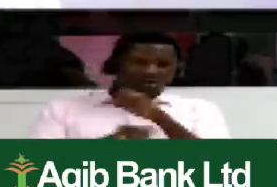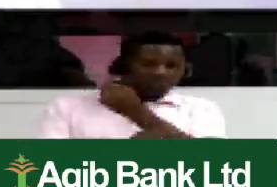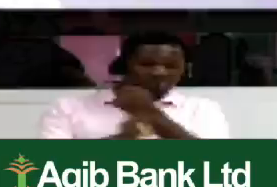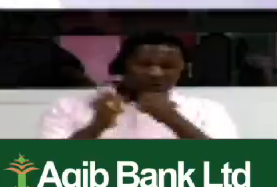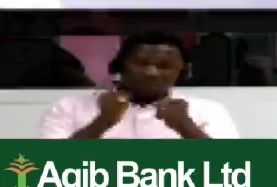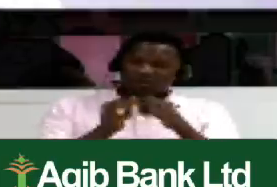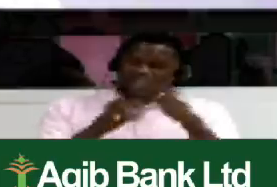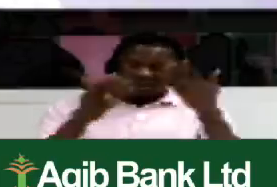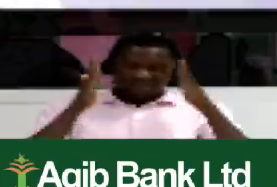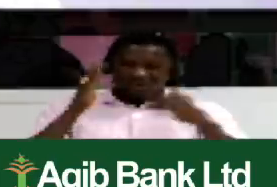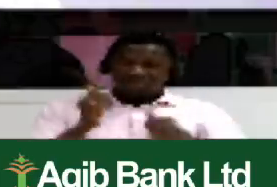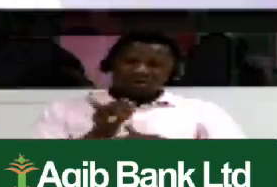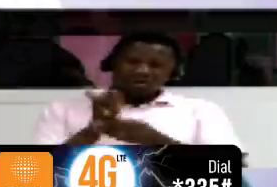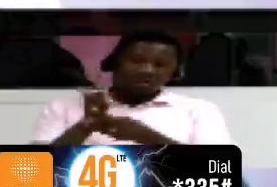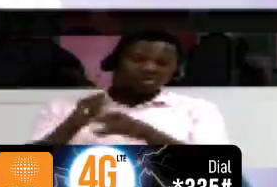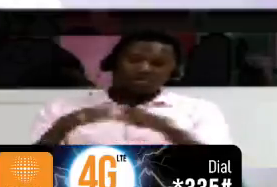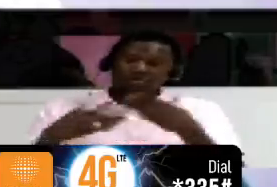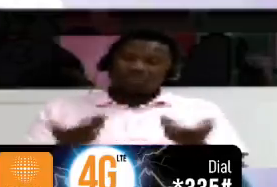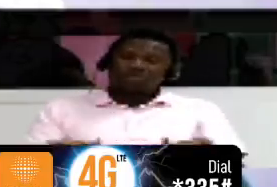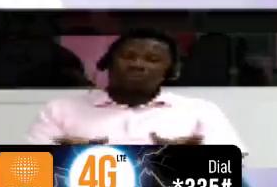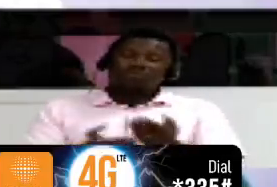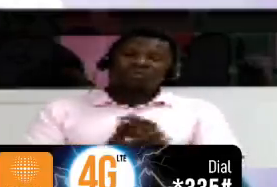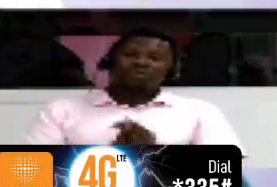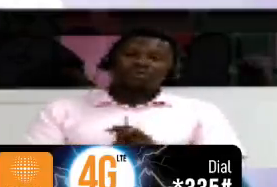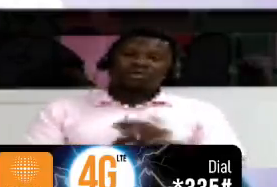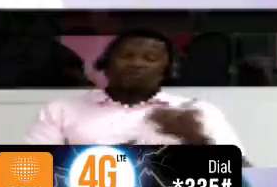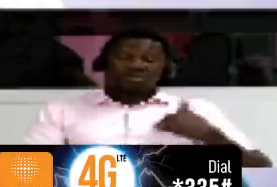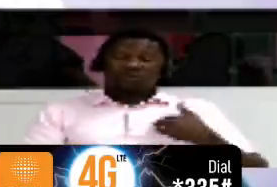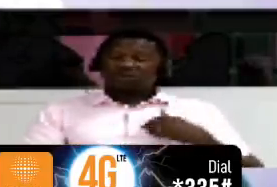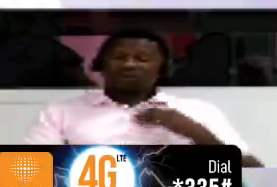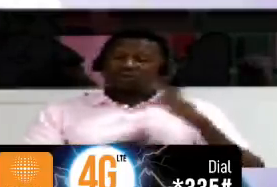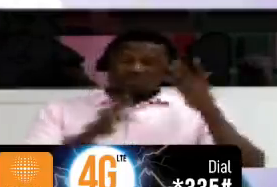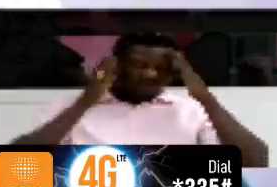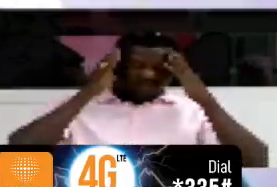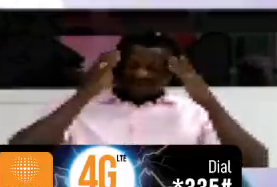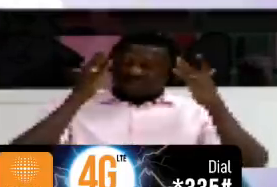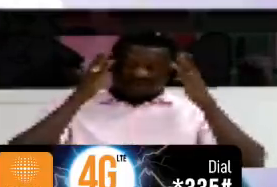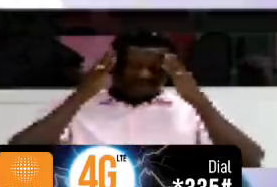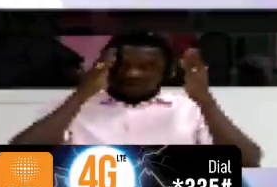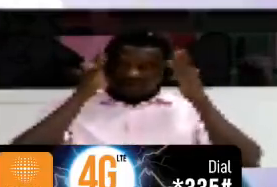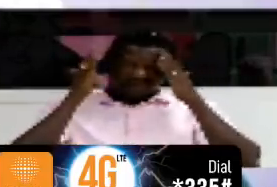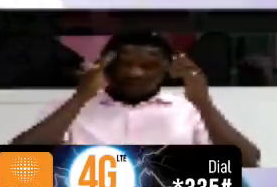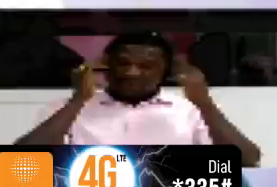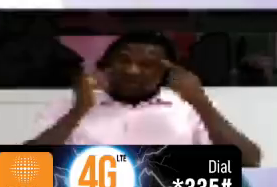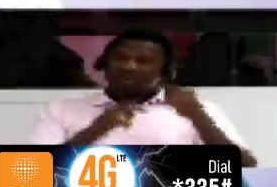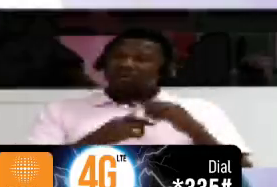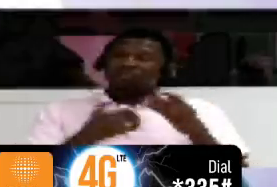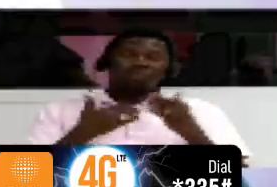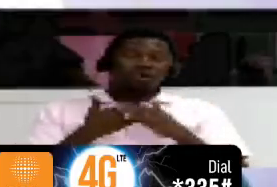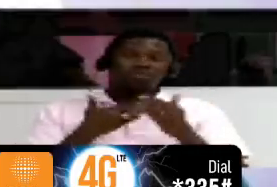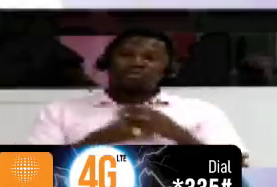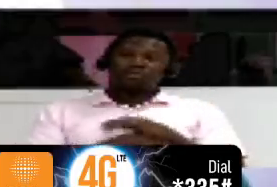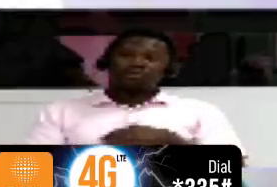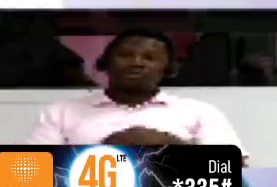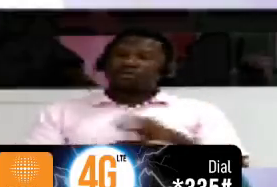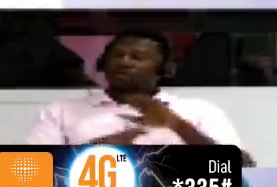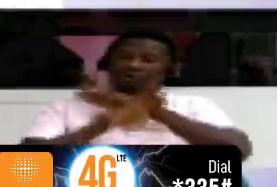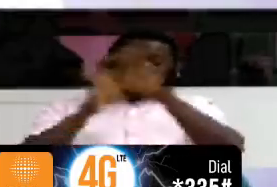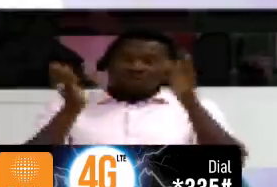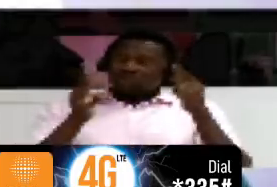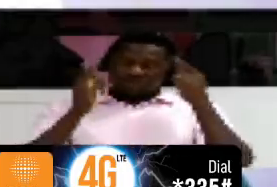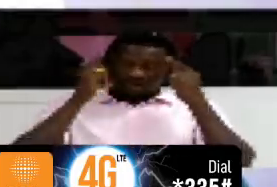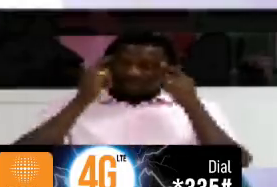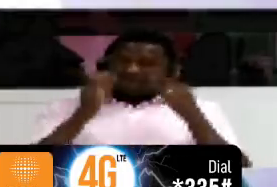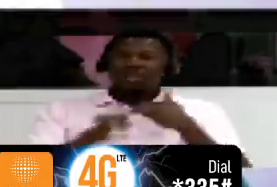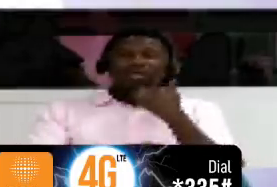what that kind of situation is going to lead us to. So people were worried all over. We are all worried, because we are all asking the